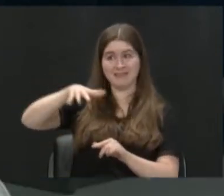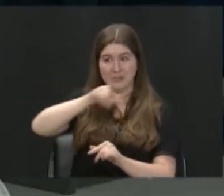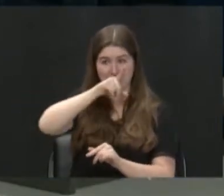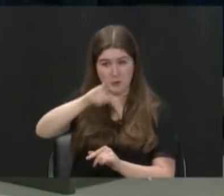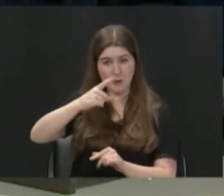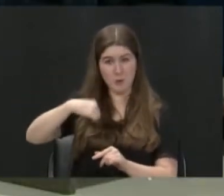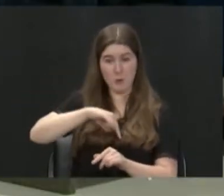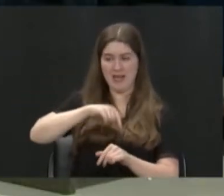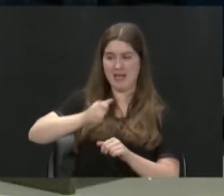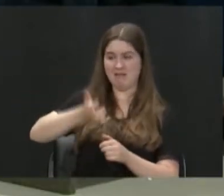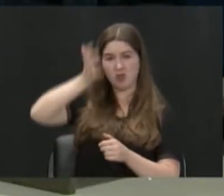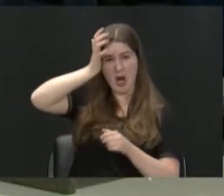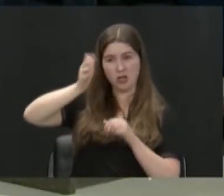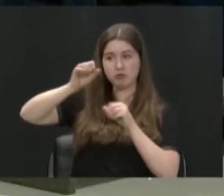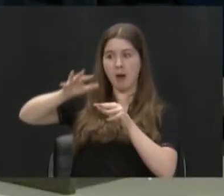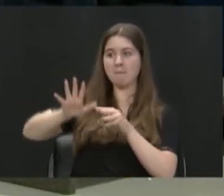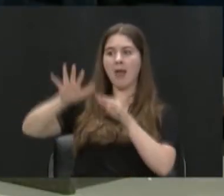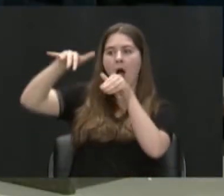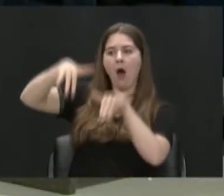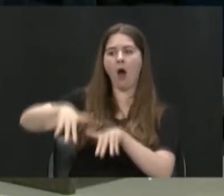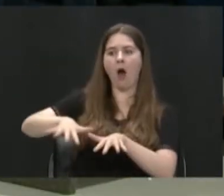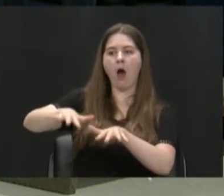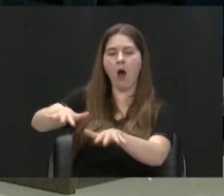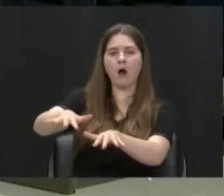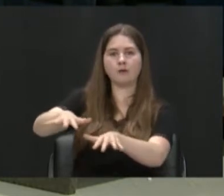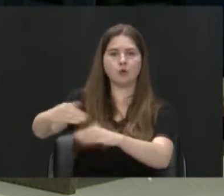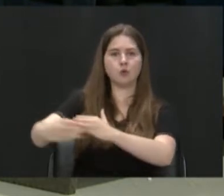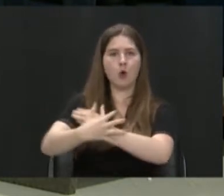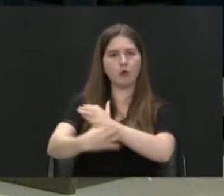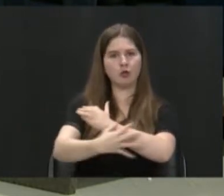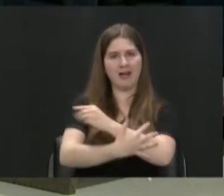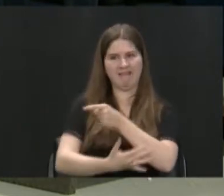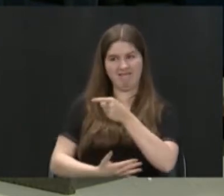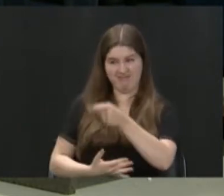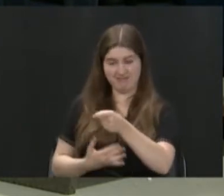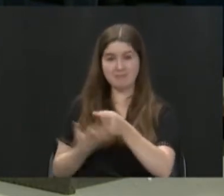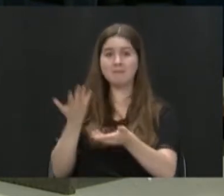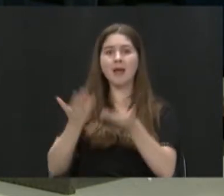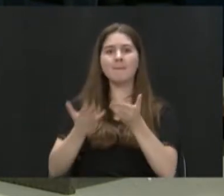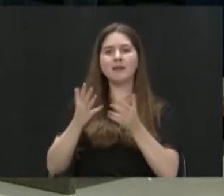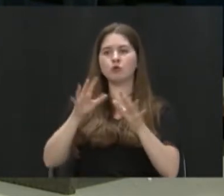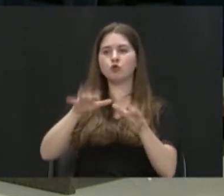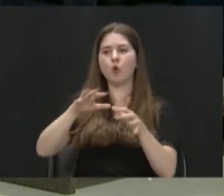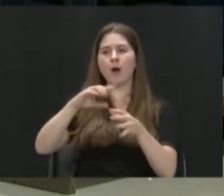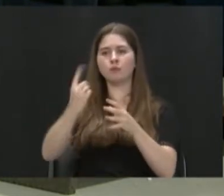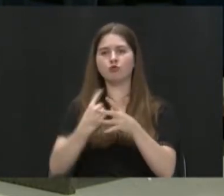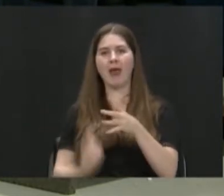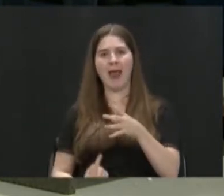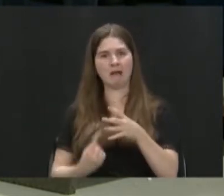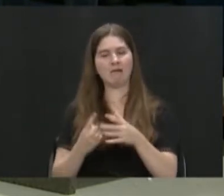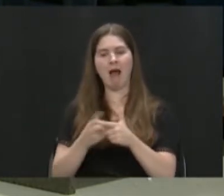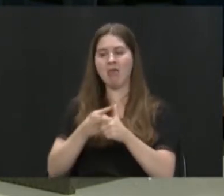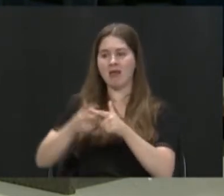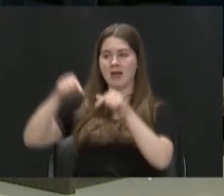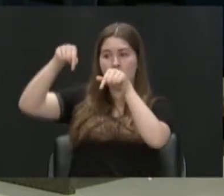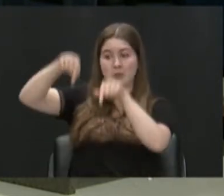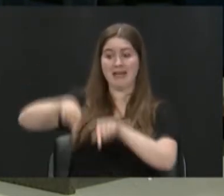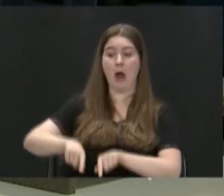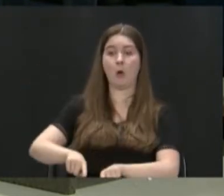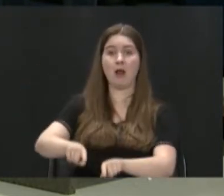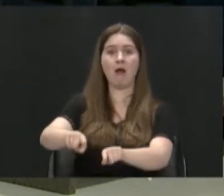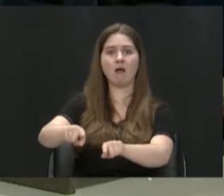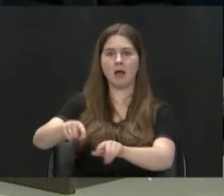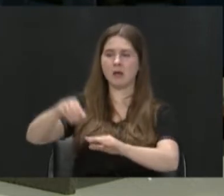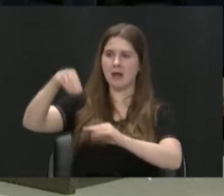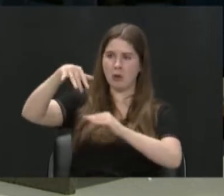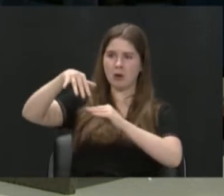right, end up going into the rivers through the waterways. Maybe it's the storm drain or whatever. And then that goes downhill, right? And it keeps going